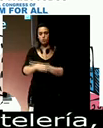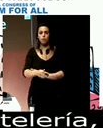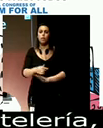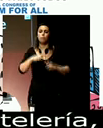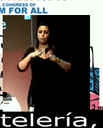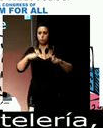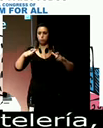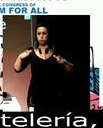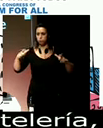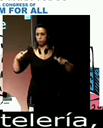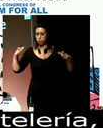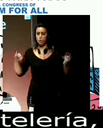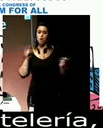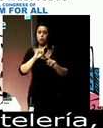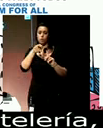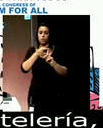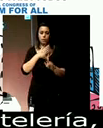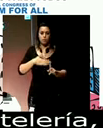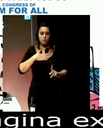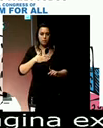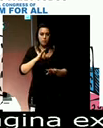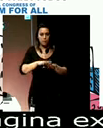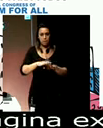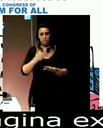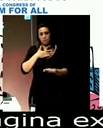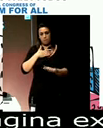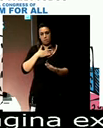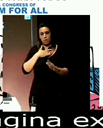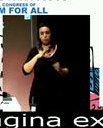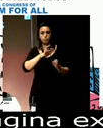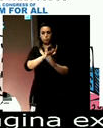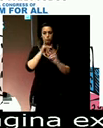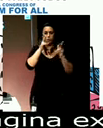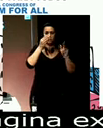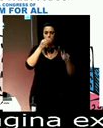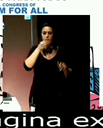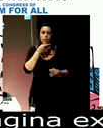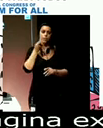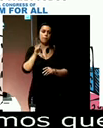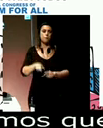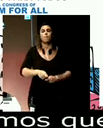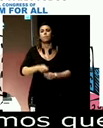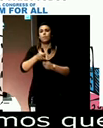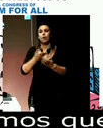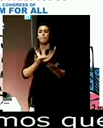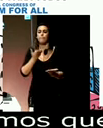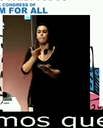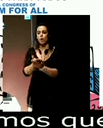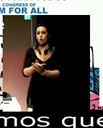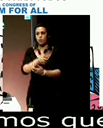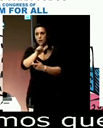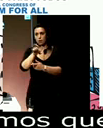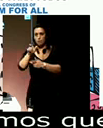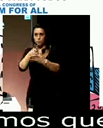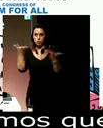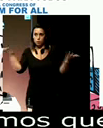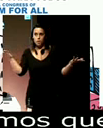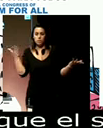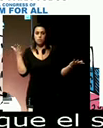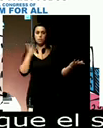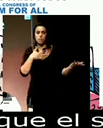to make the sector, the restaurant sector, much more accessible and to be able to